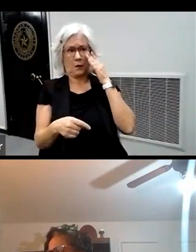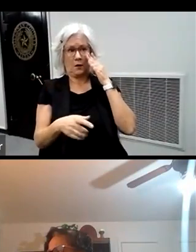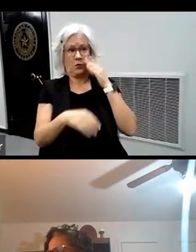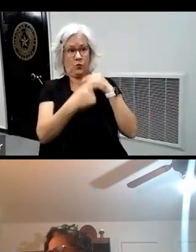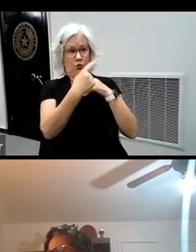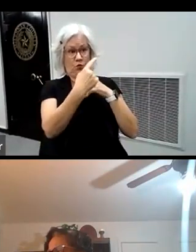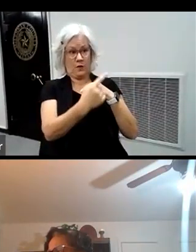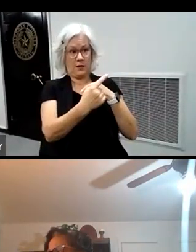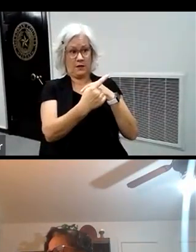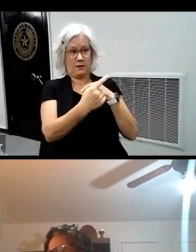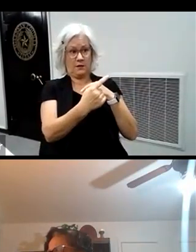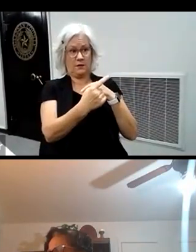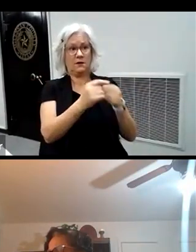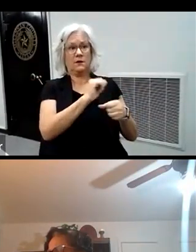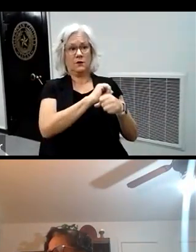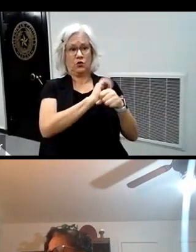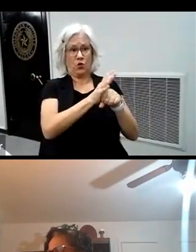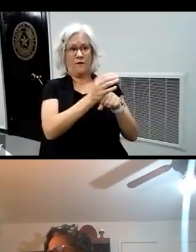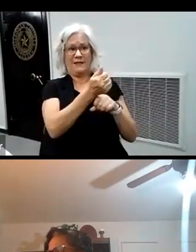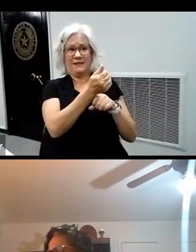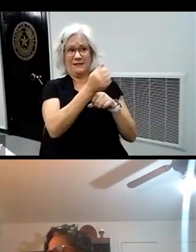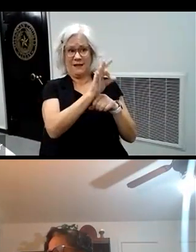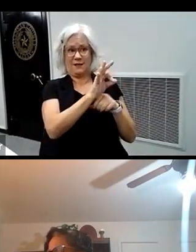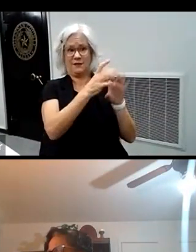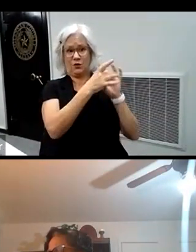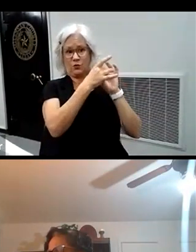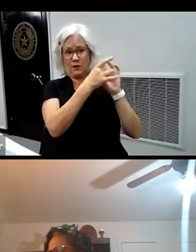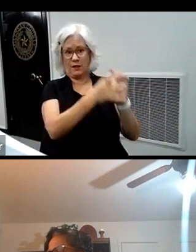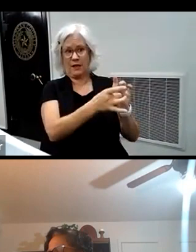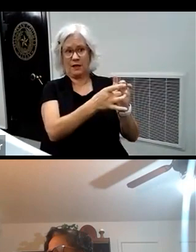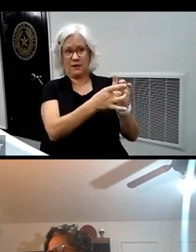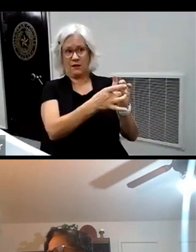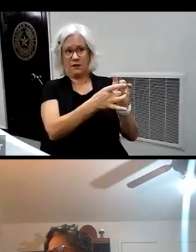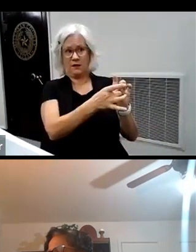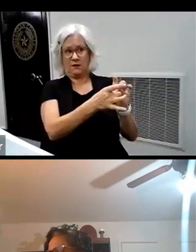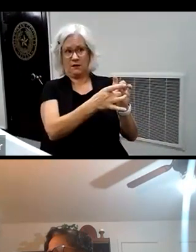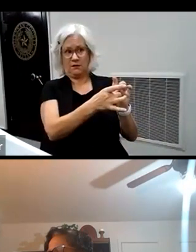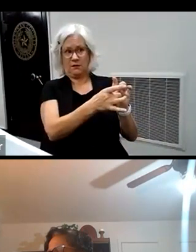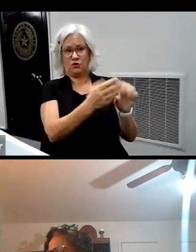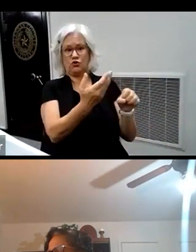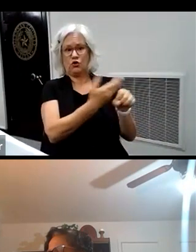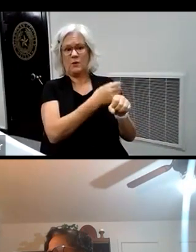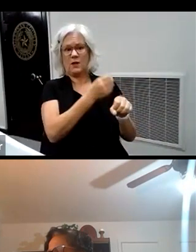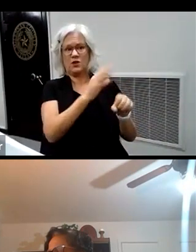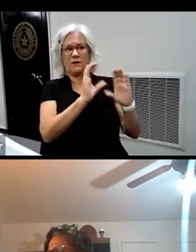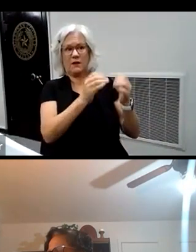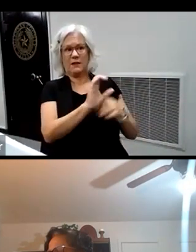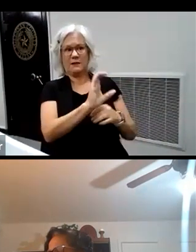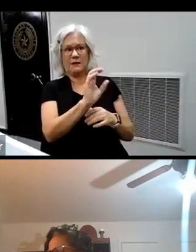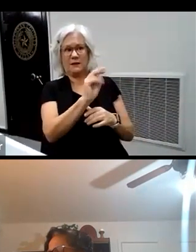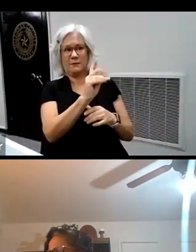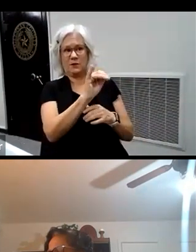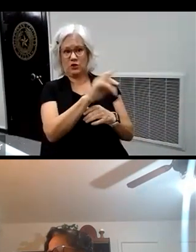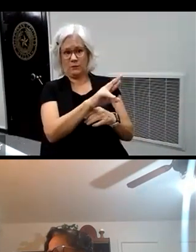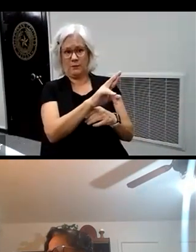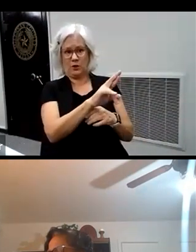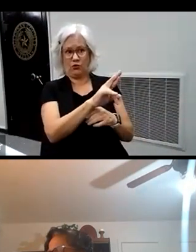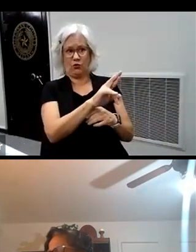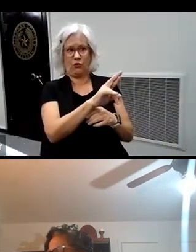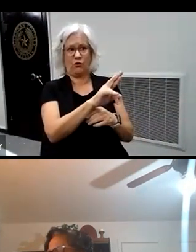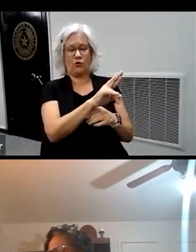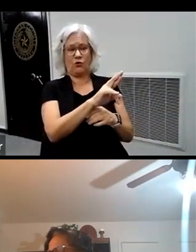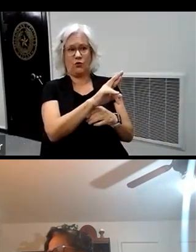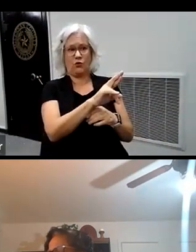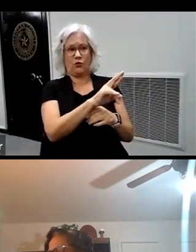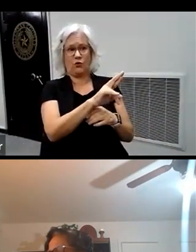is action on the COVID-19 related termination of the Class C misdemeanor jail housing interlocal